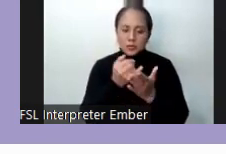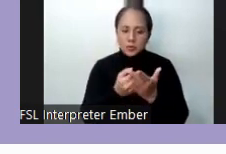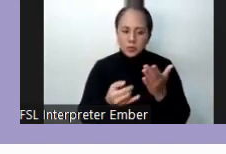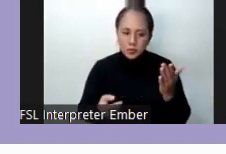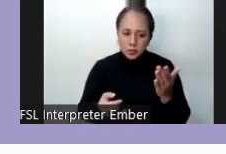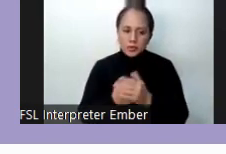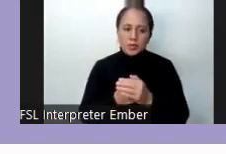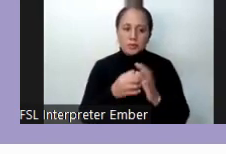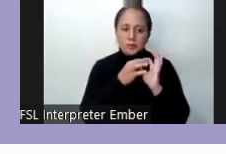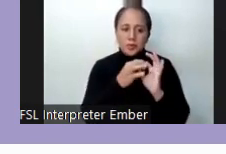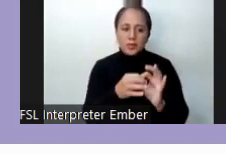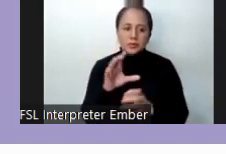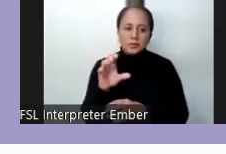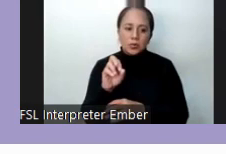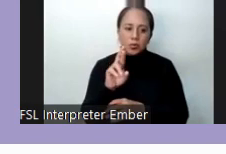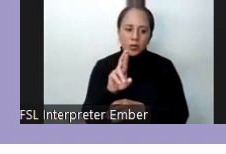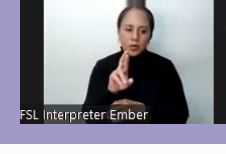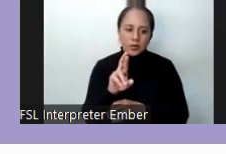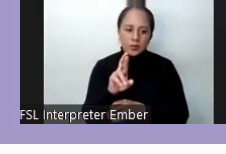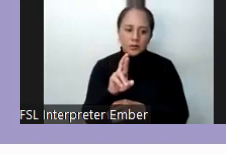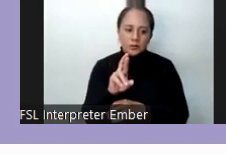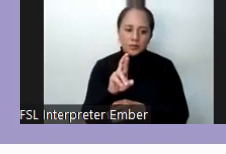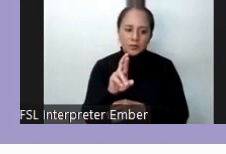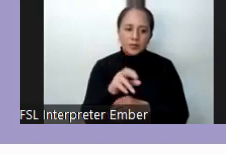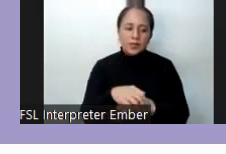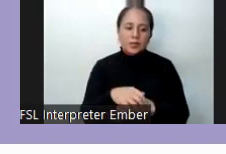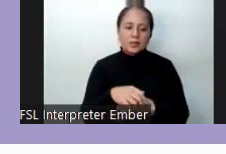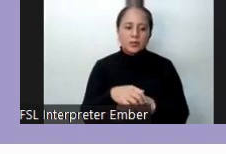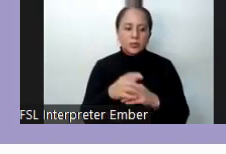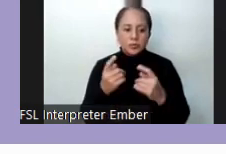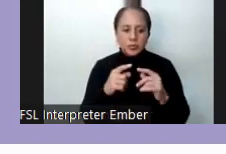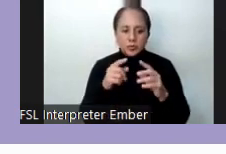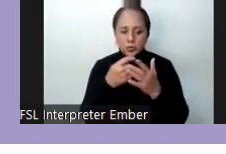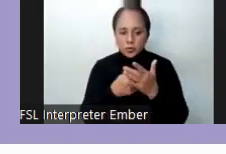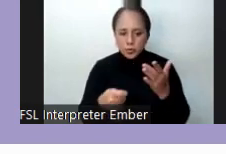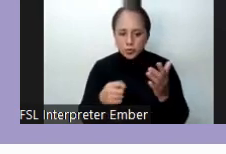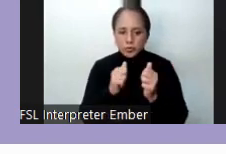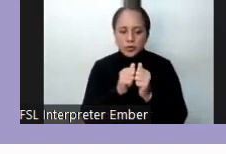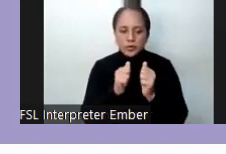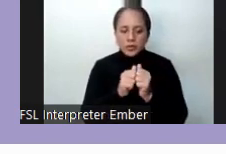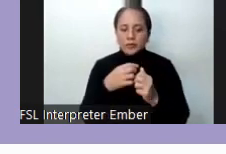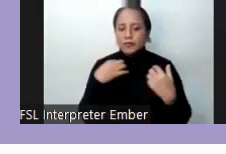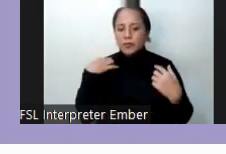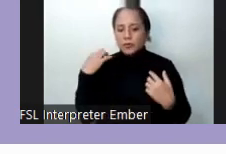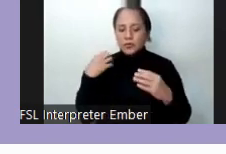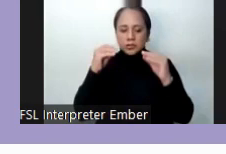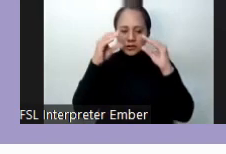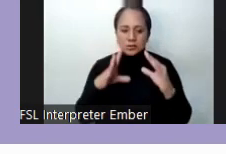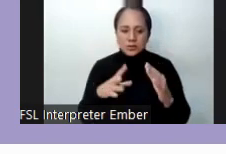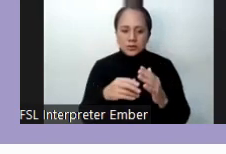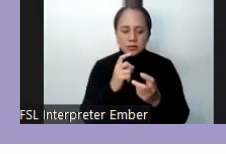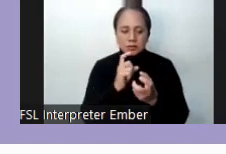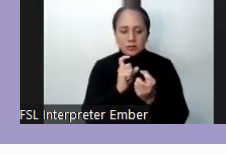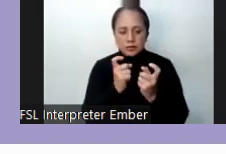tools based on the COR or the Civic Online Reasoning. We tried the tools with our volunteer teachers and revised